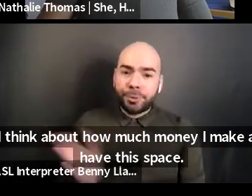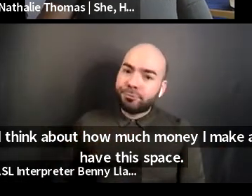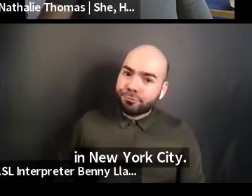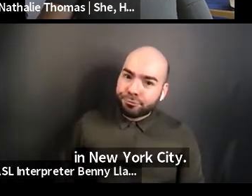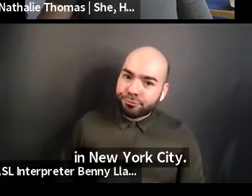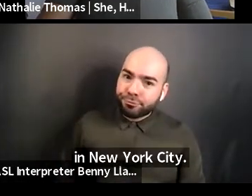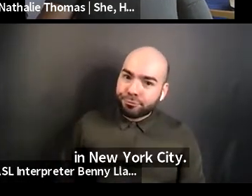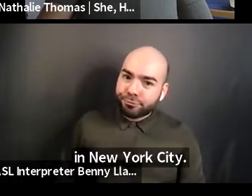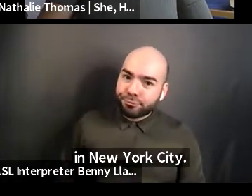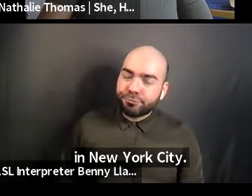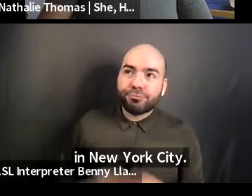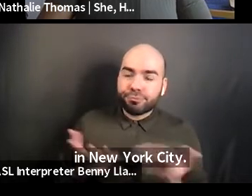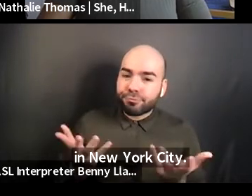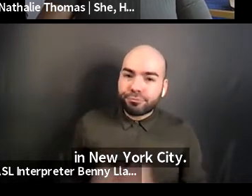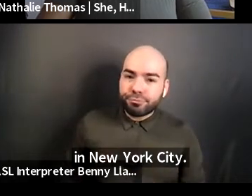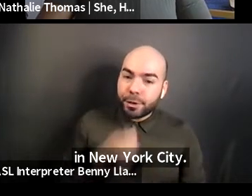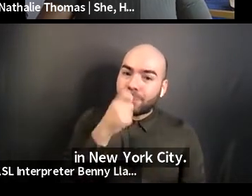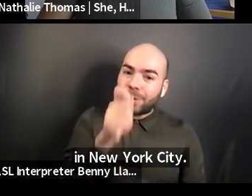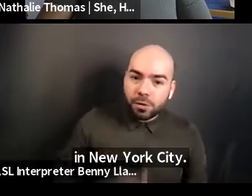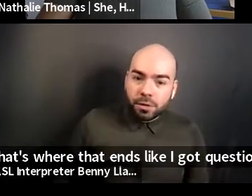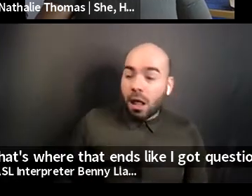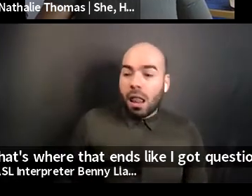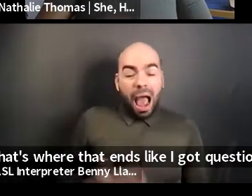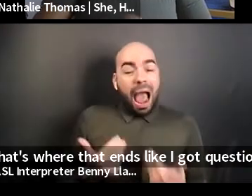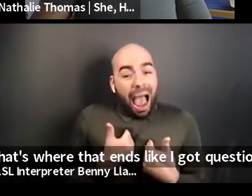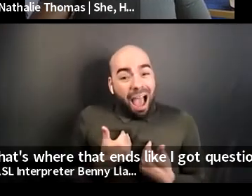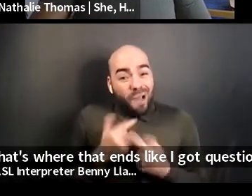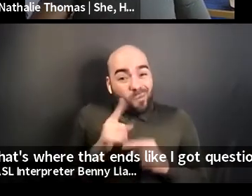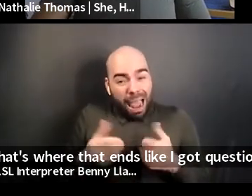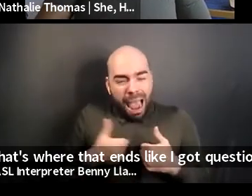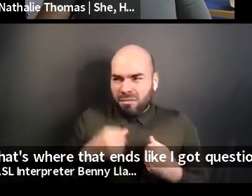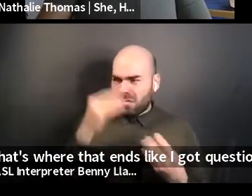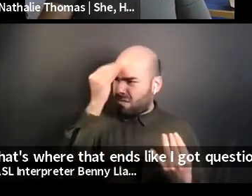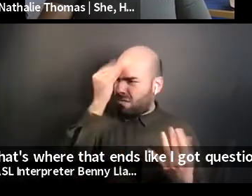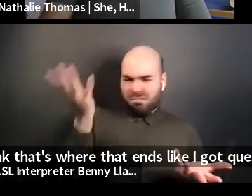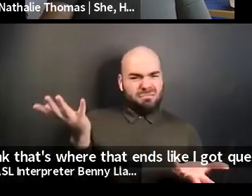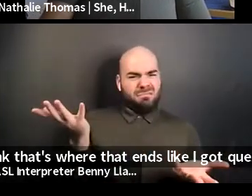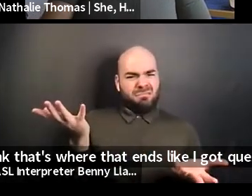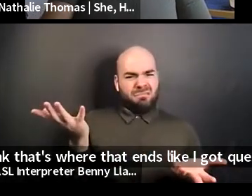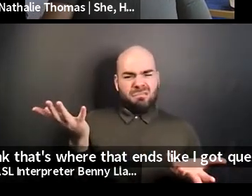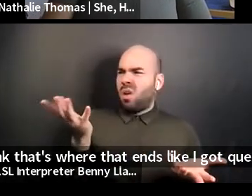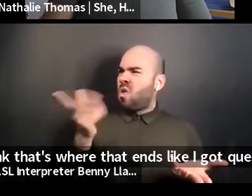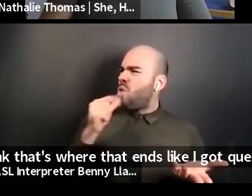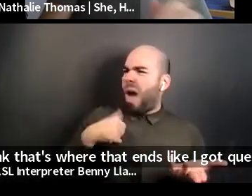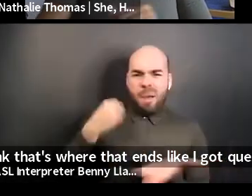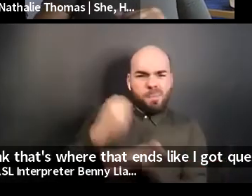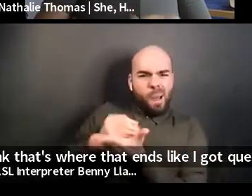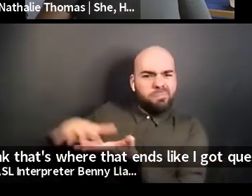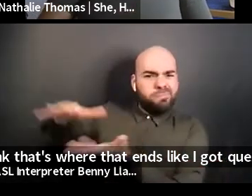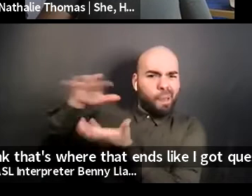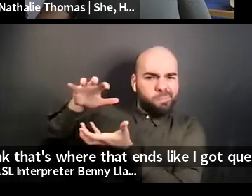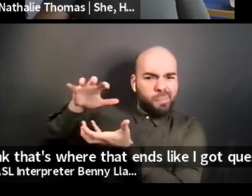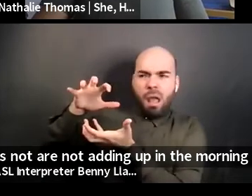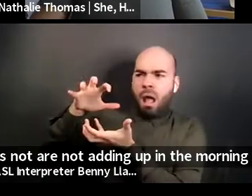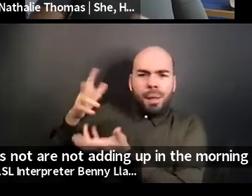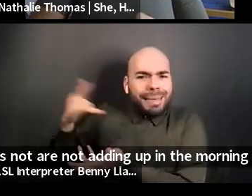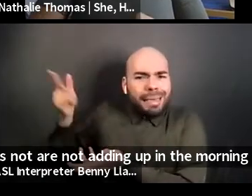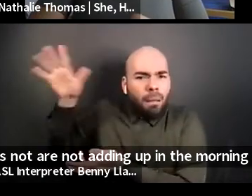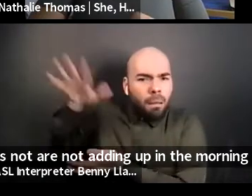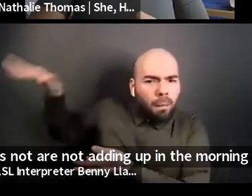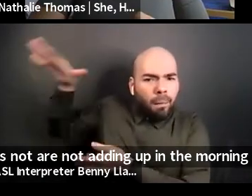I think that's where that ends. Like, I got questions. Things are not adding up in the hoarding of their resources. So I want, like, what